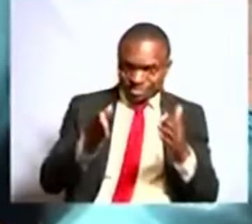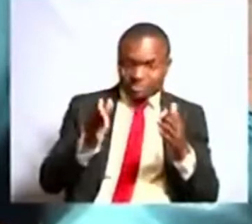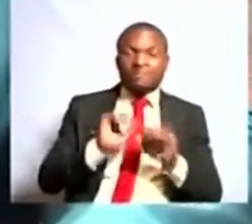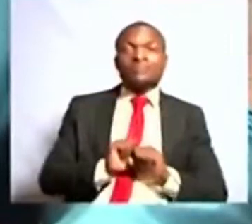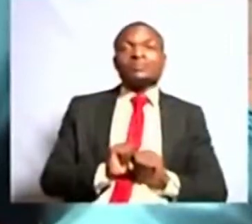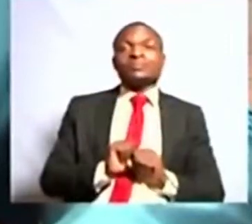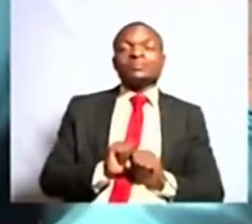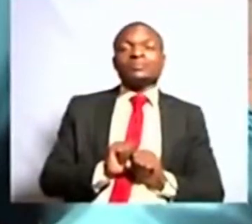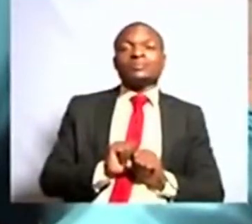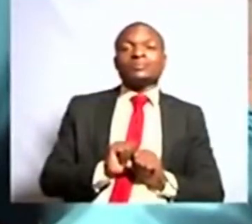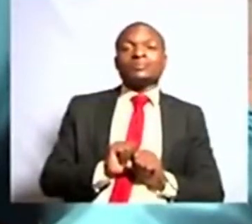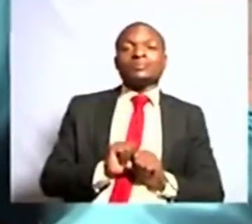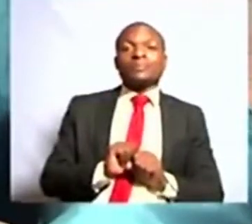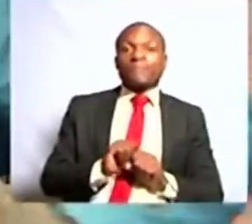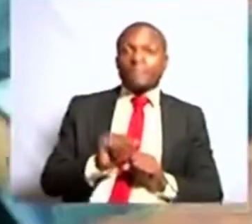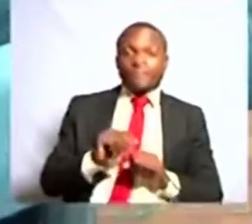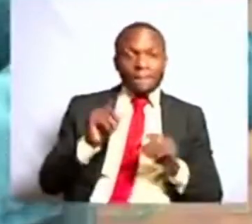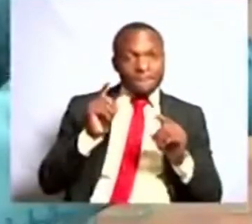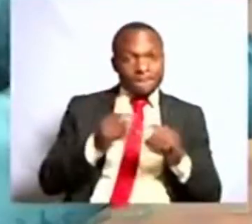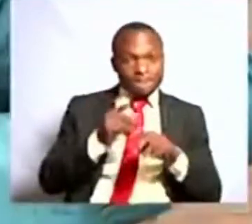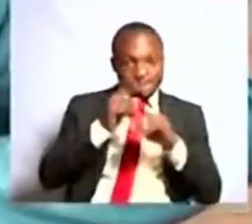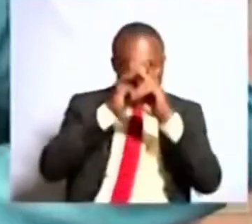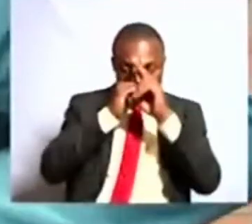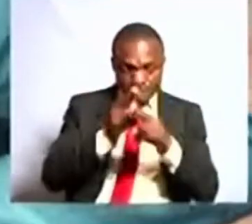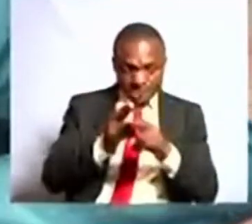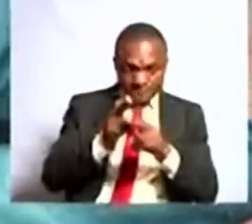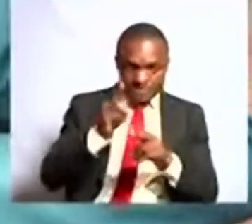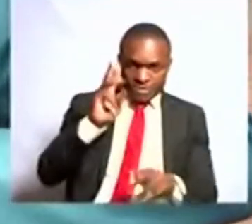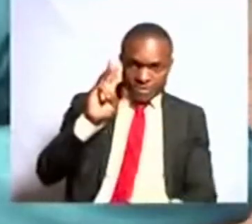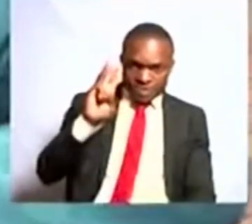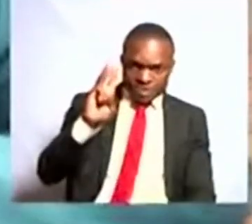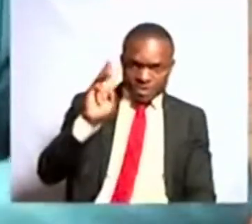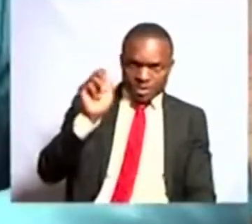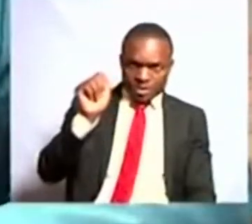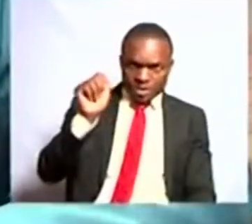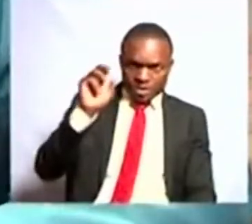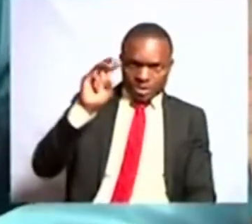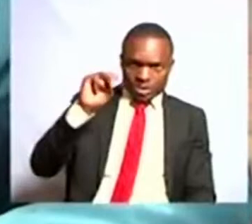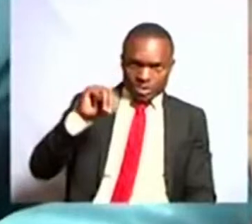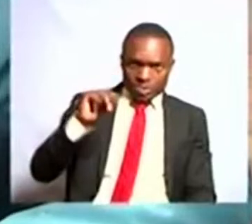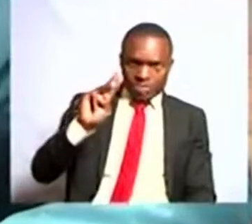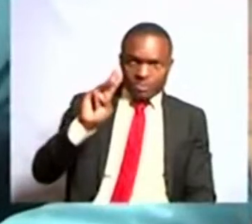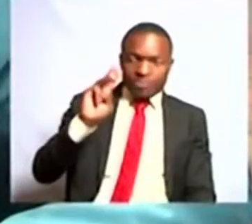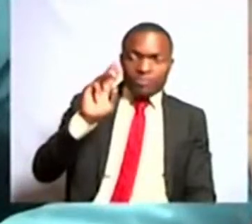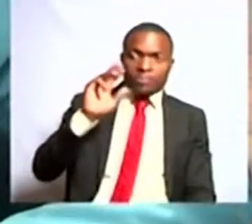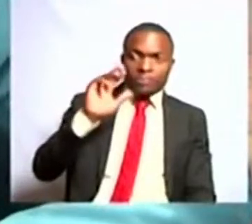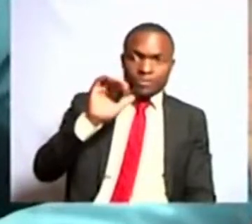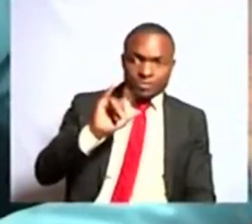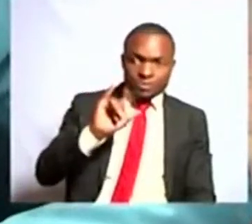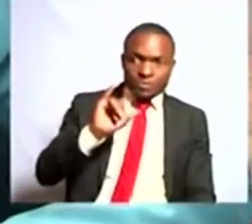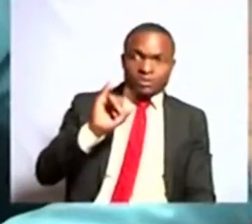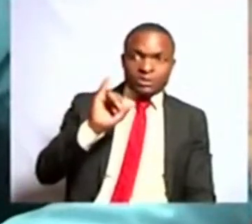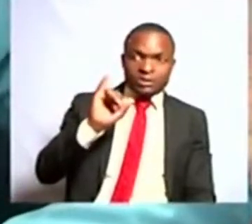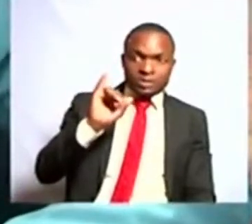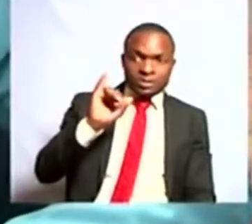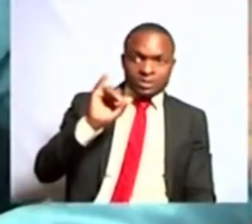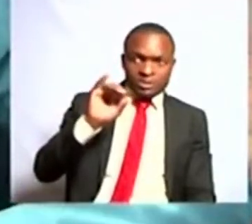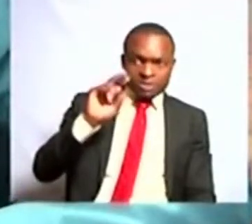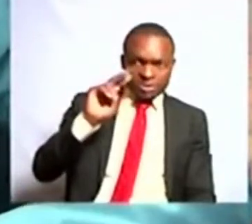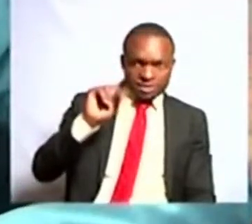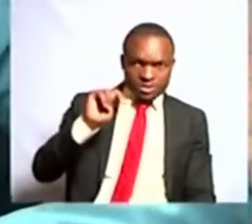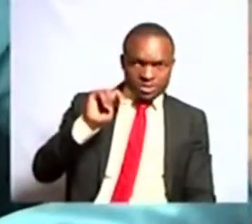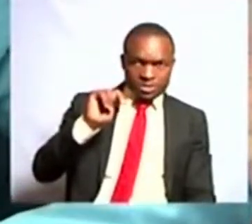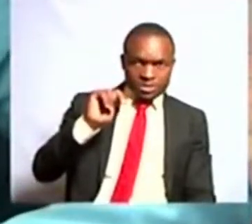so, and yet Honorable Amnyima stated it clearly that there's a period of audit, and now they are